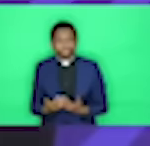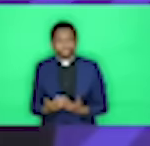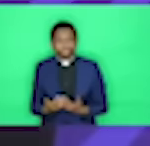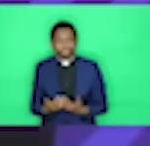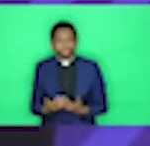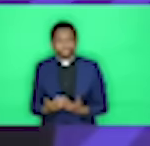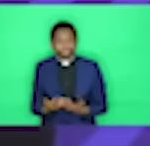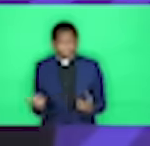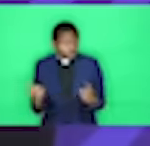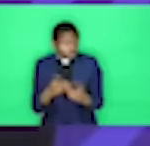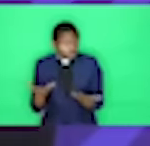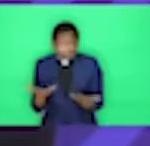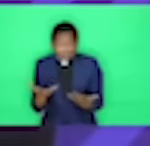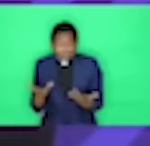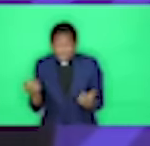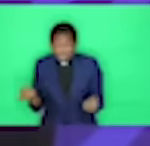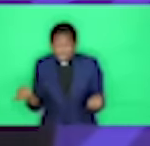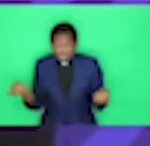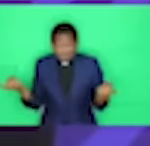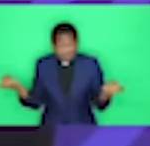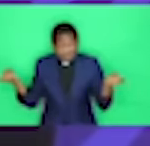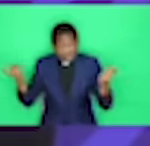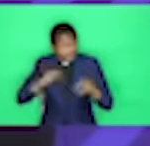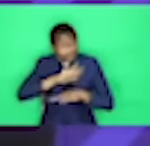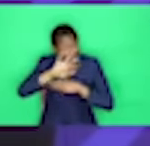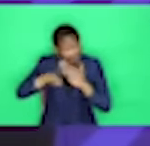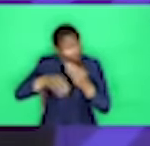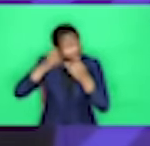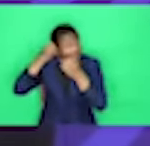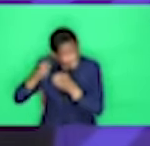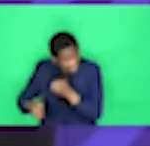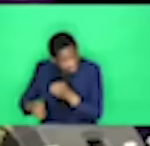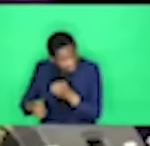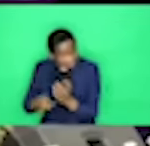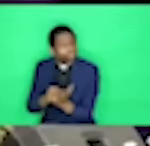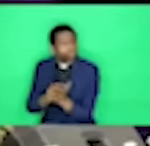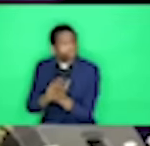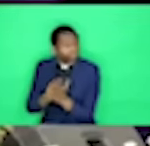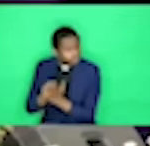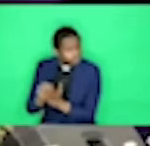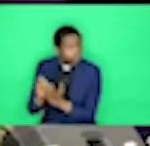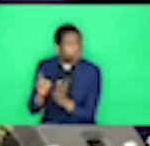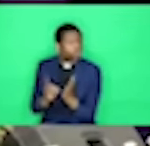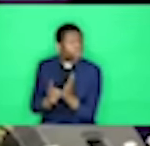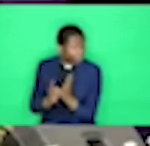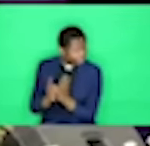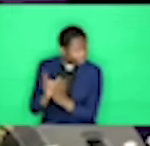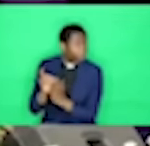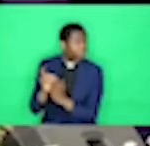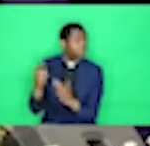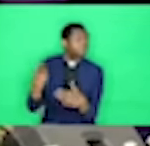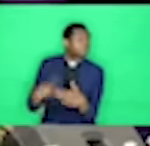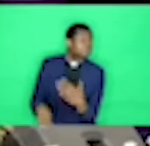the end of the day, the real development is what the people bring on